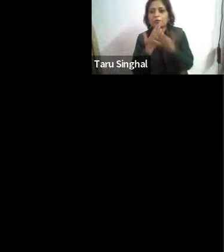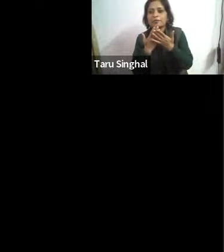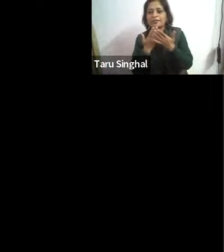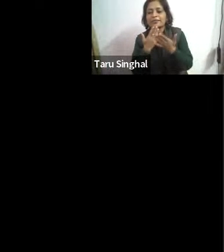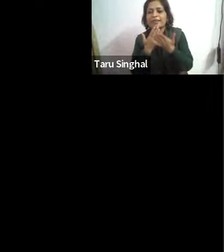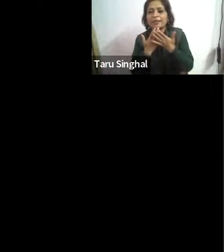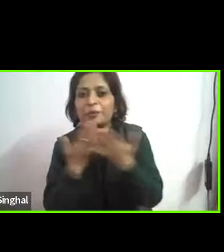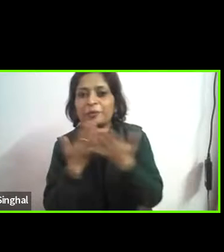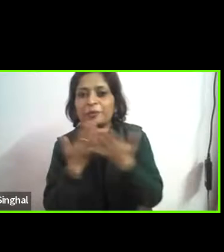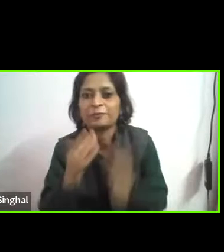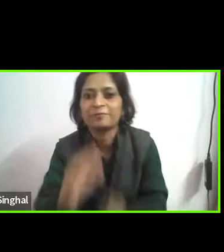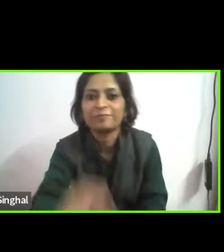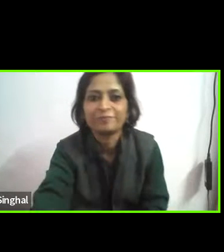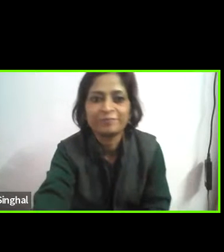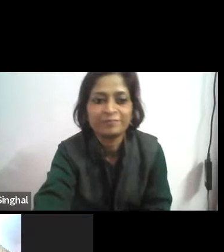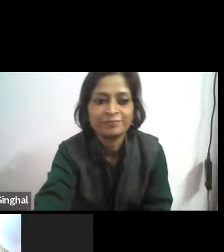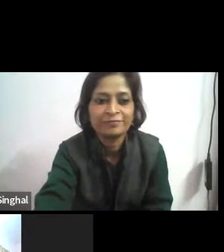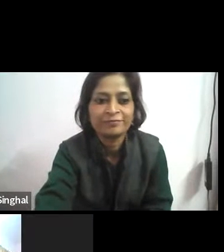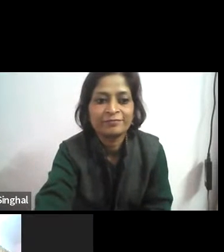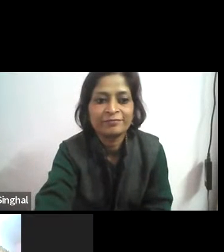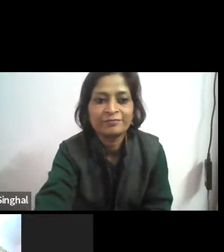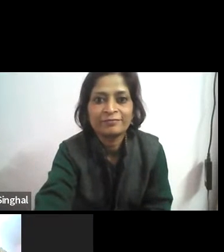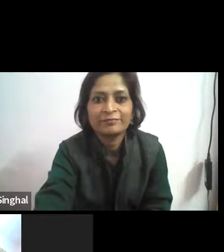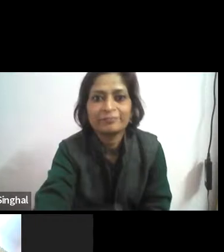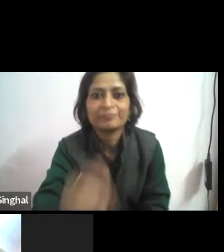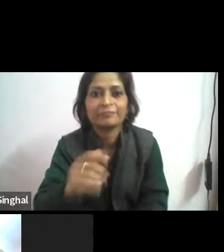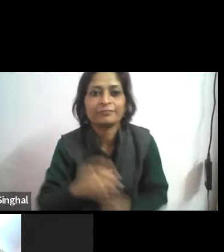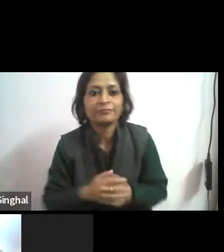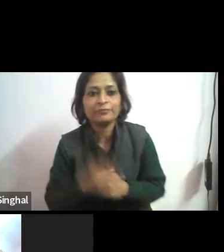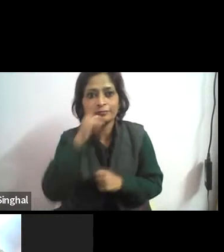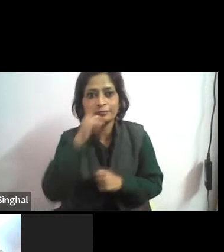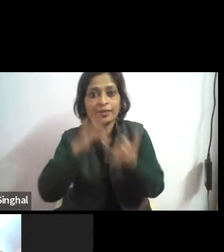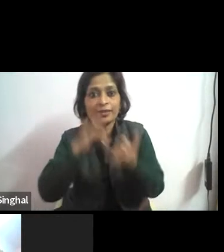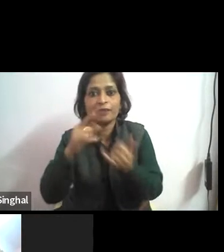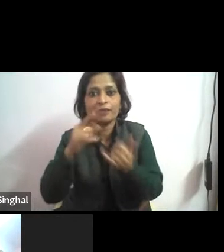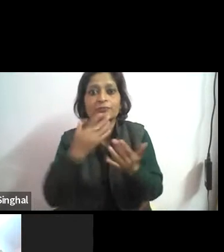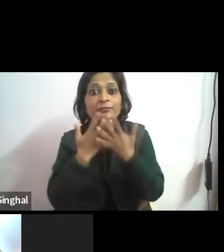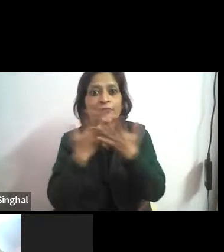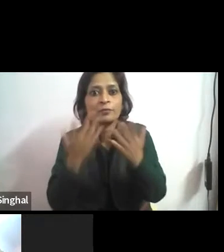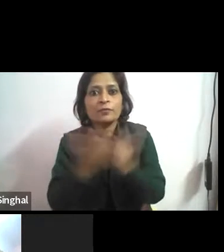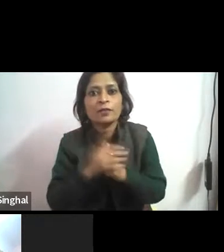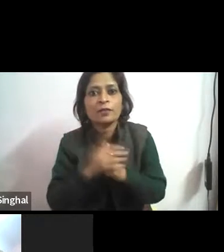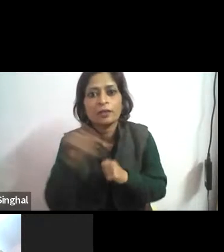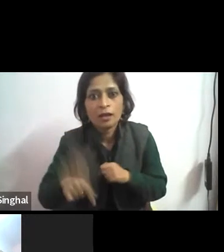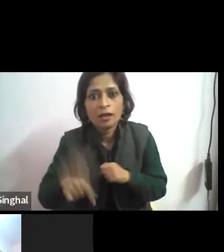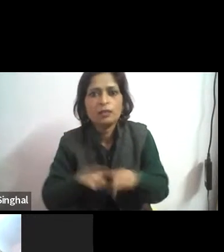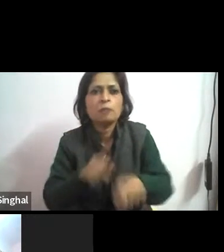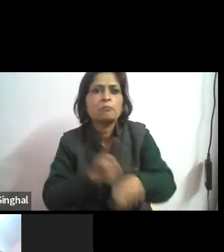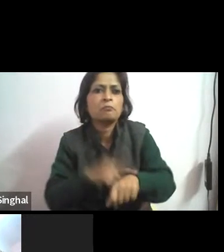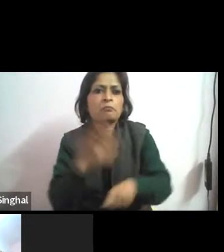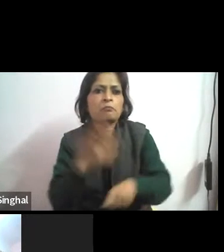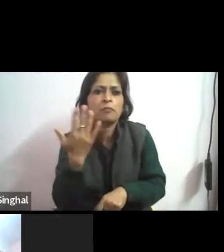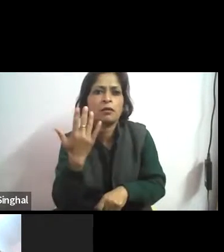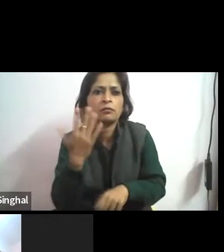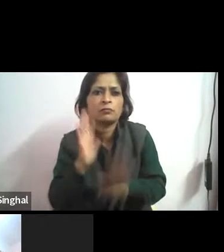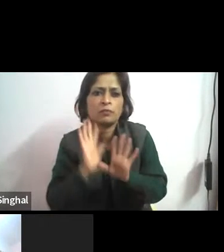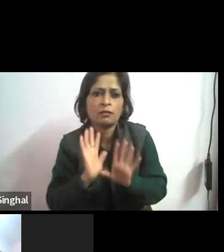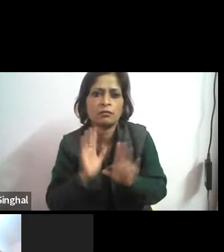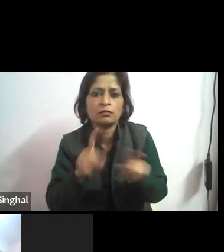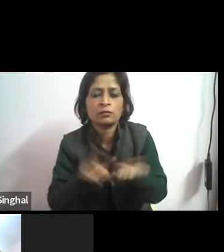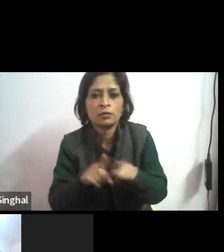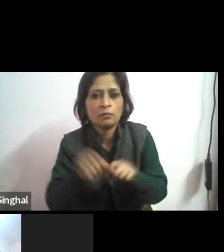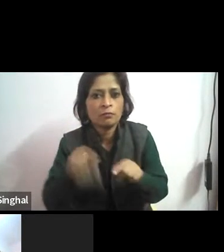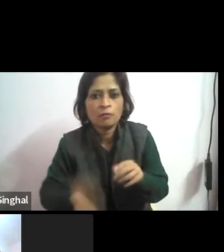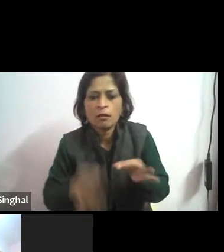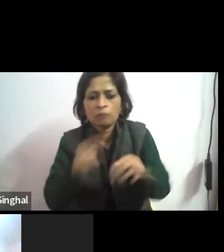Thank you so much, sir. Thank you. Thank you, sir. Because we have got only 5 minutes, so I will not